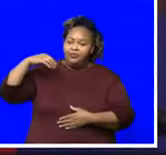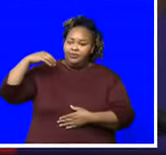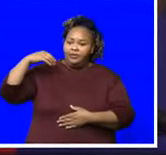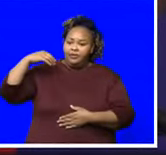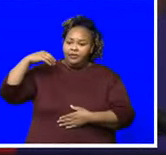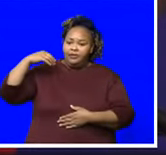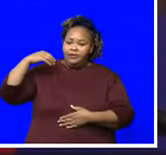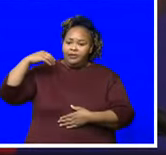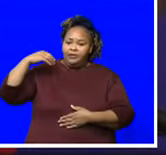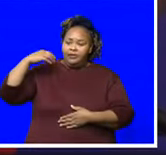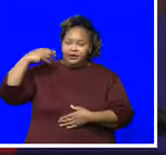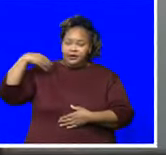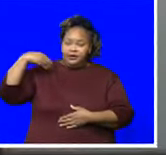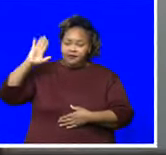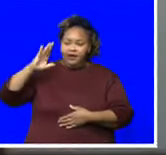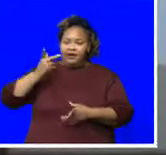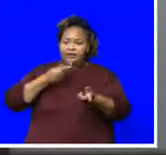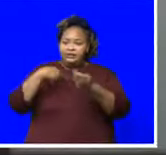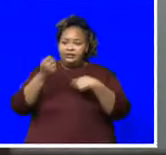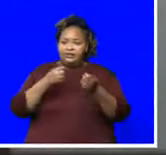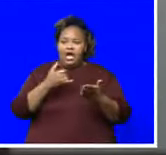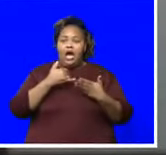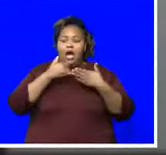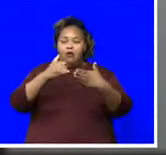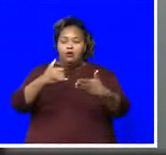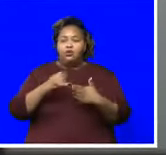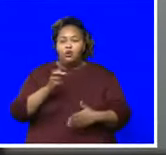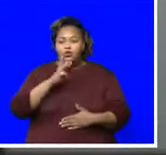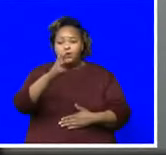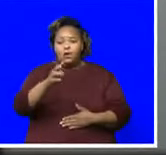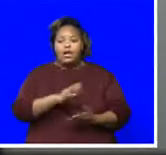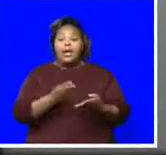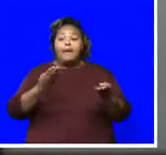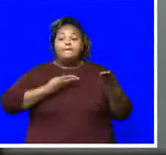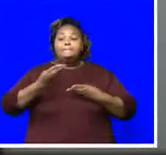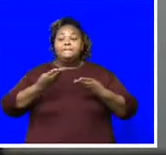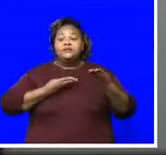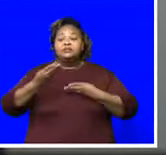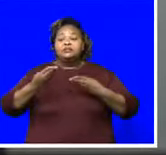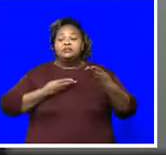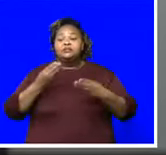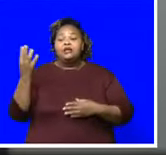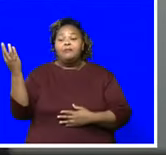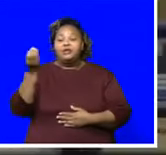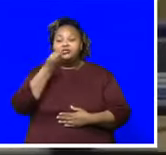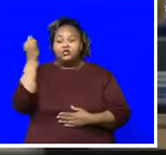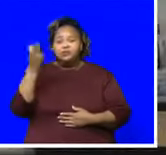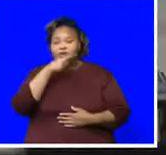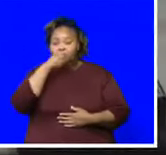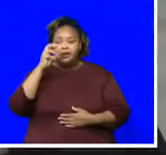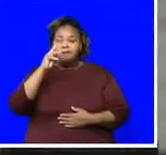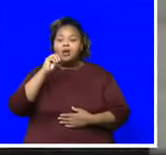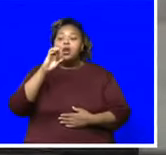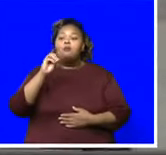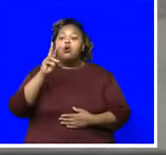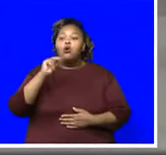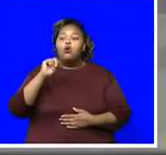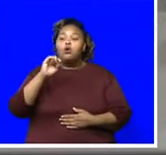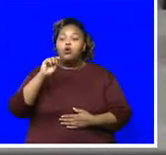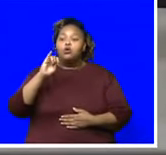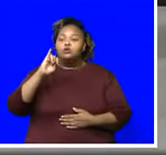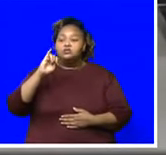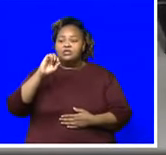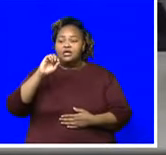least 12% per year. Inkampani lehambe embili kulomncintiswano kube yiMontigny le umphathi wayo